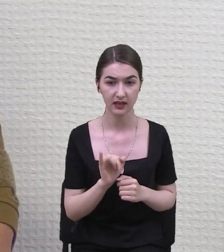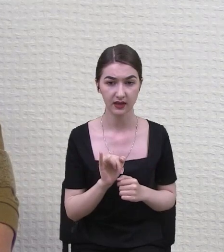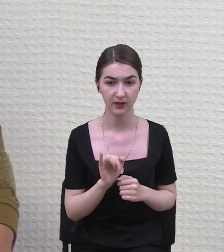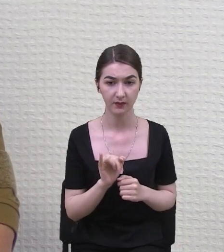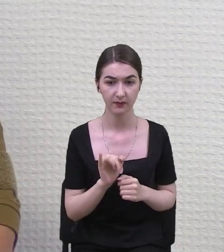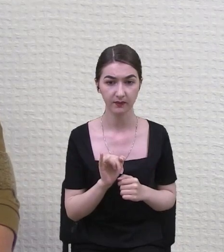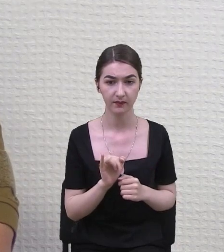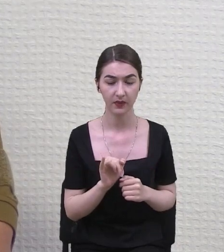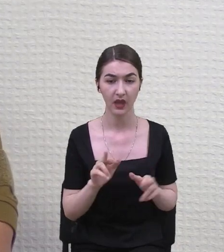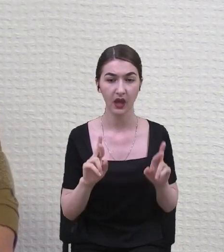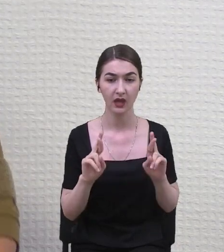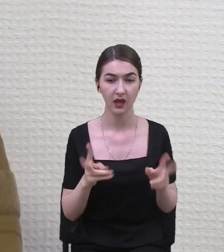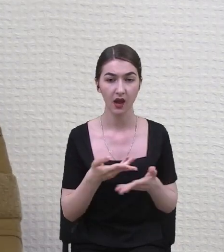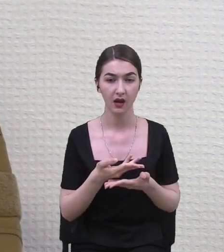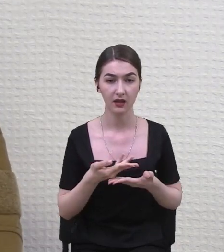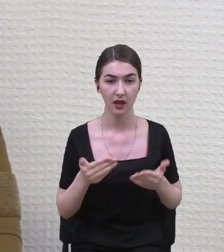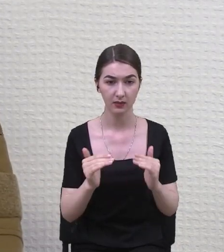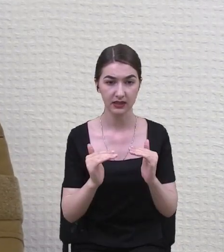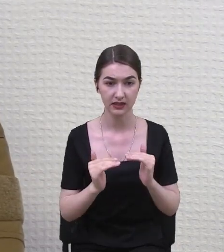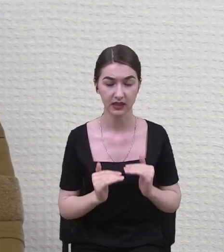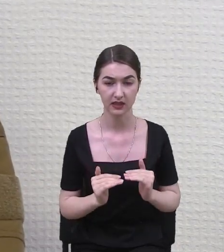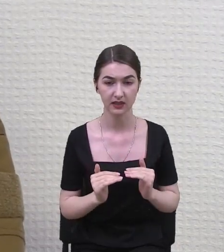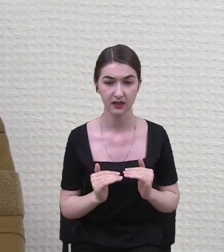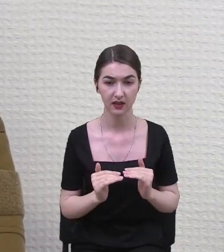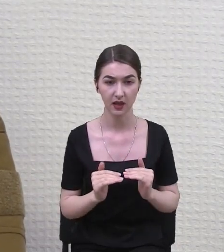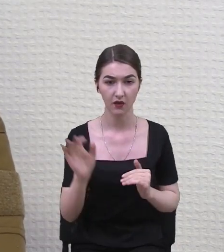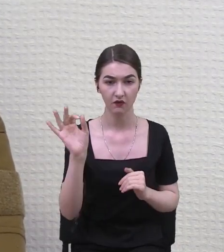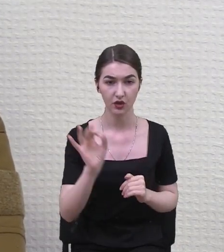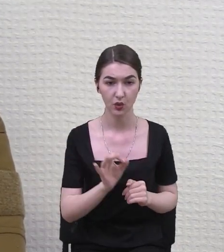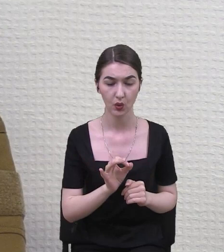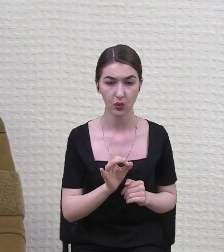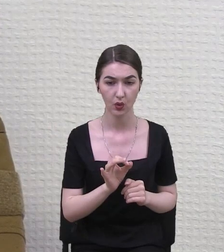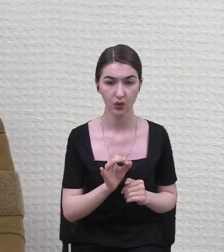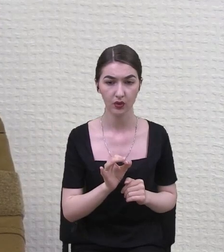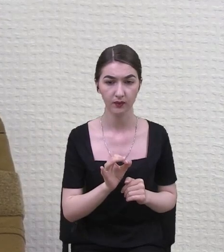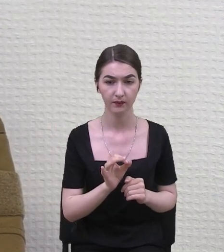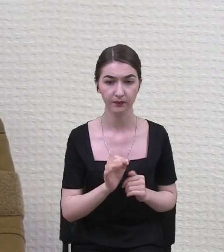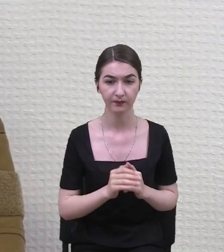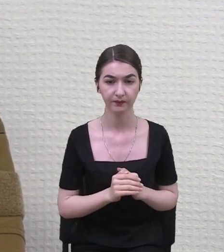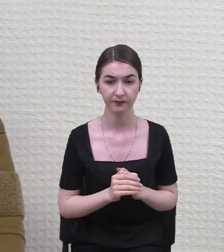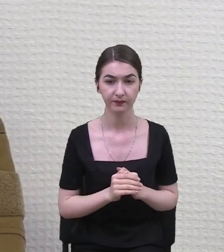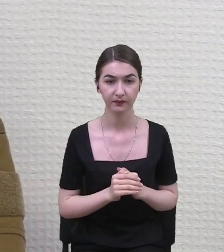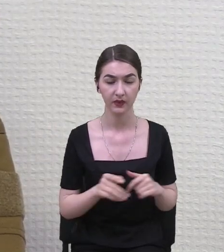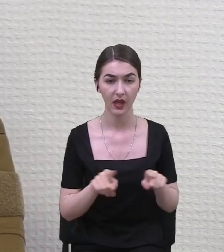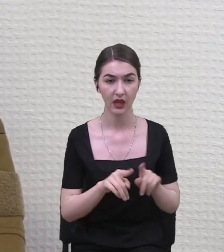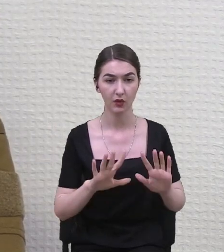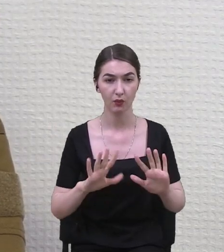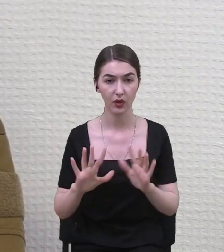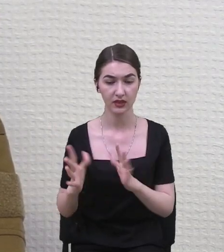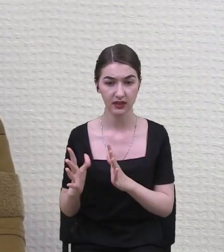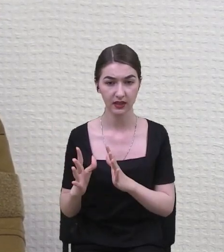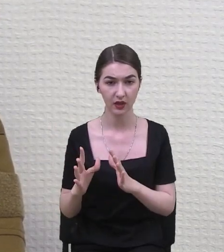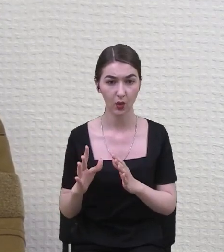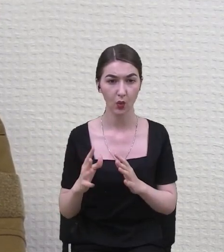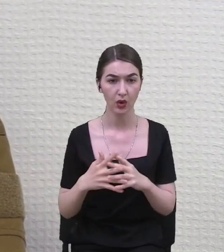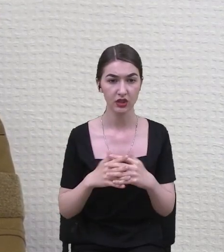accidents in specifically agricultural sector. As well as I also